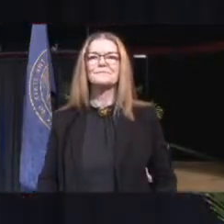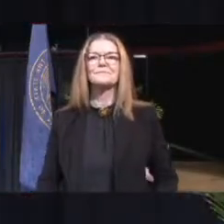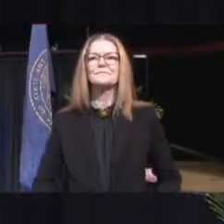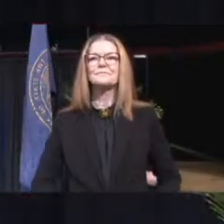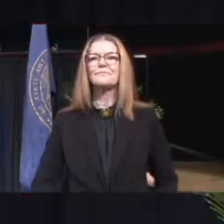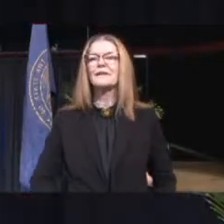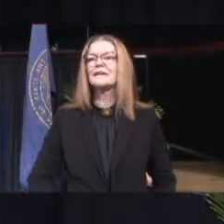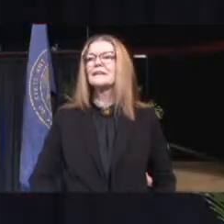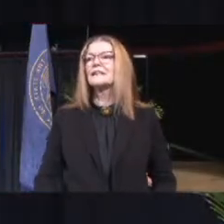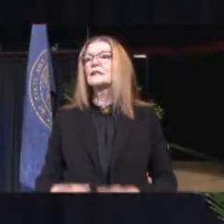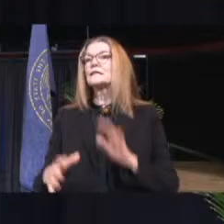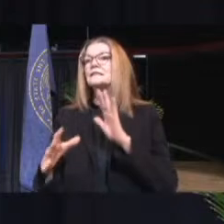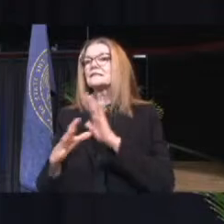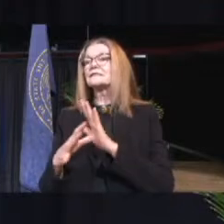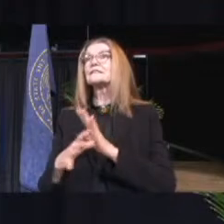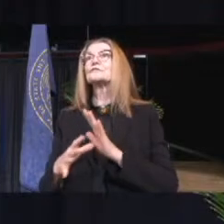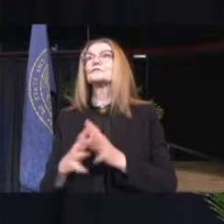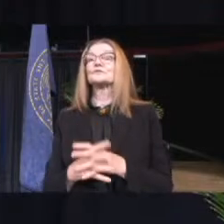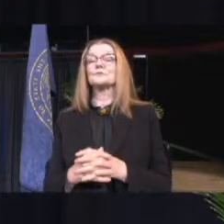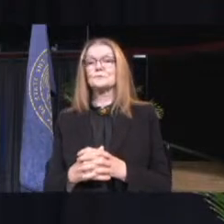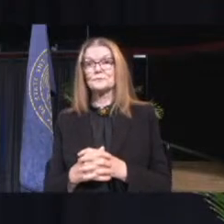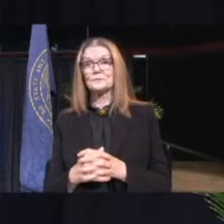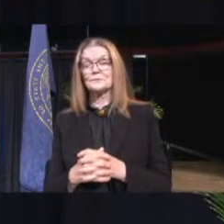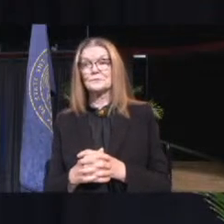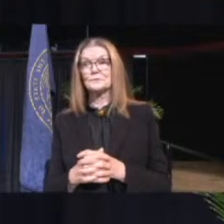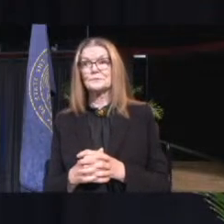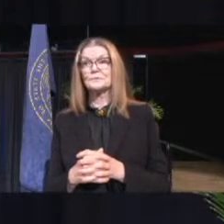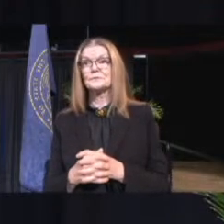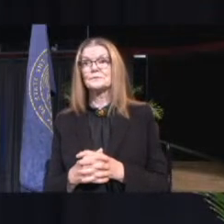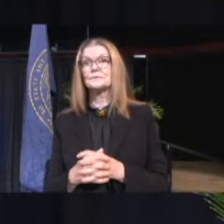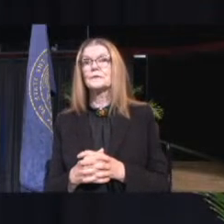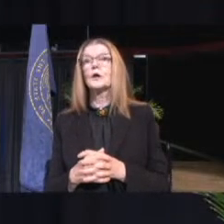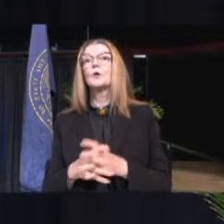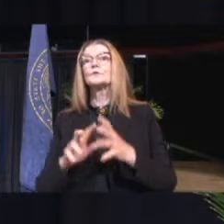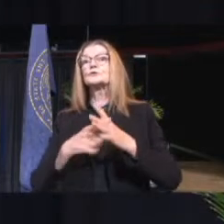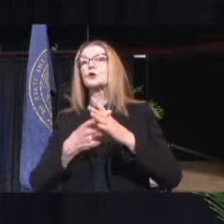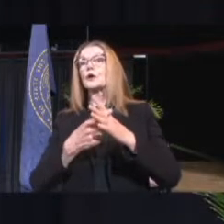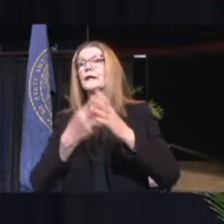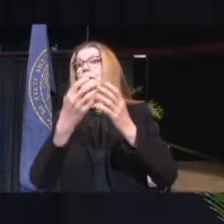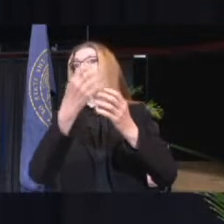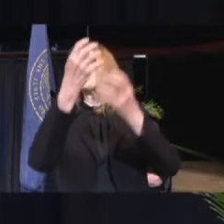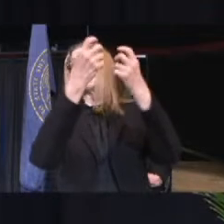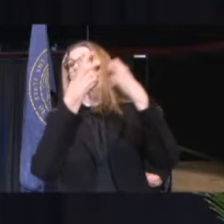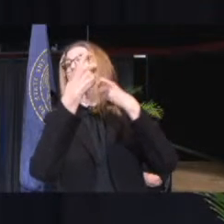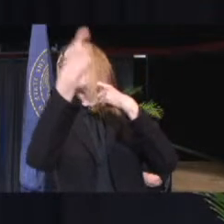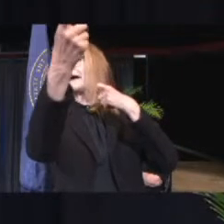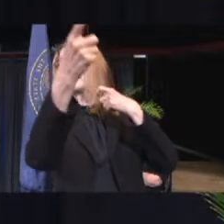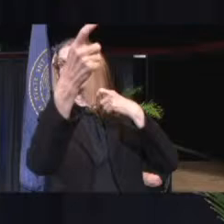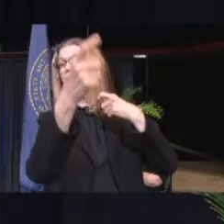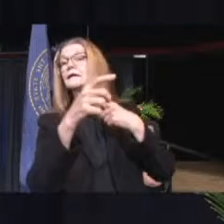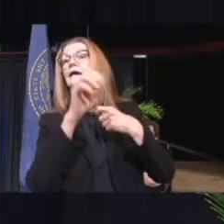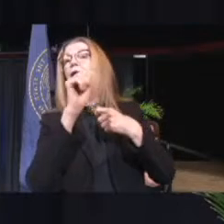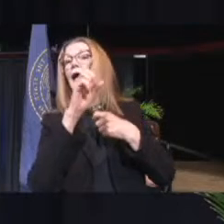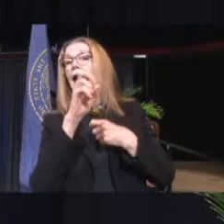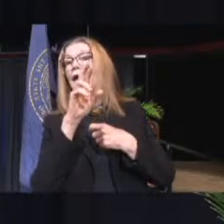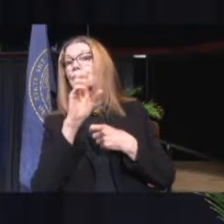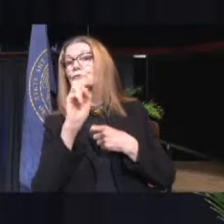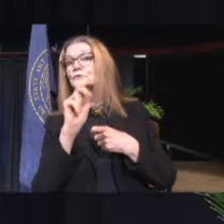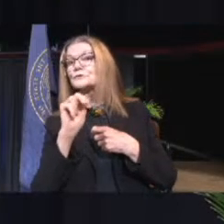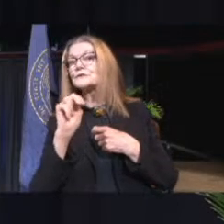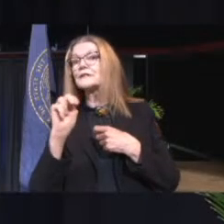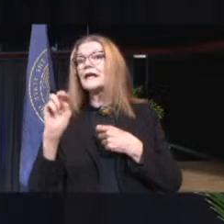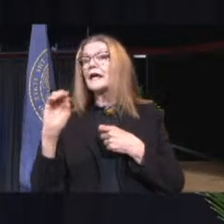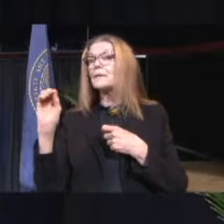Okay, seniors, have a seat. You'll recess from the rear of the floor. At this point, Ms. Anderson and Mr. Bell will release you by rows.